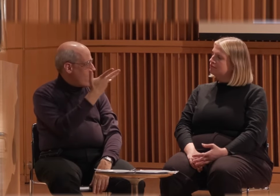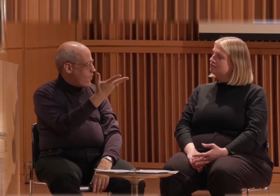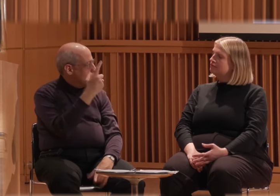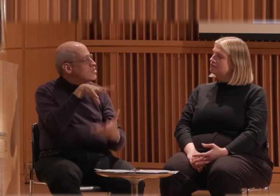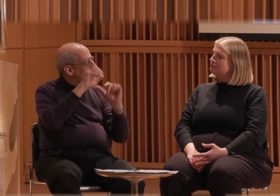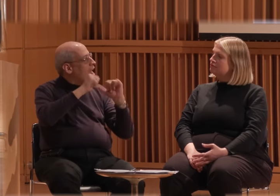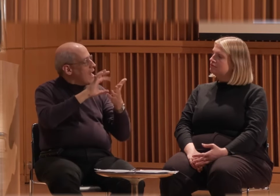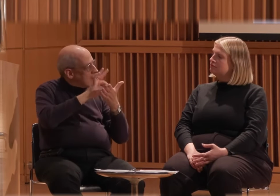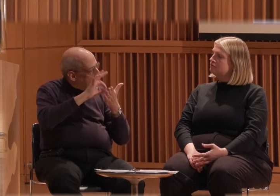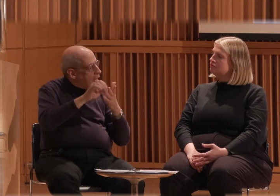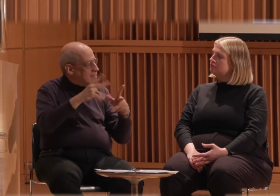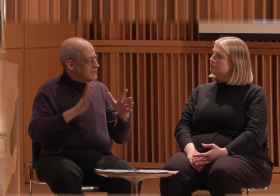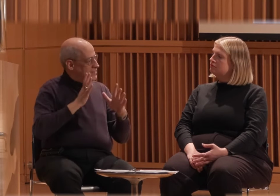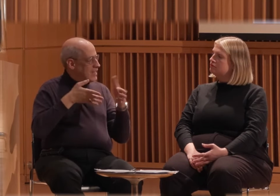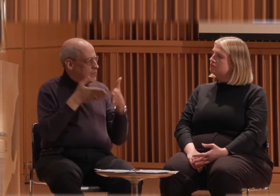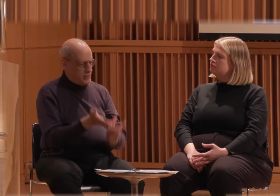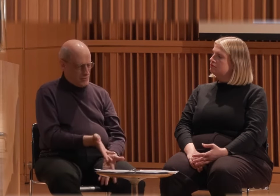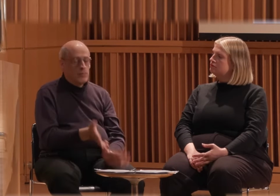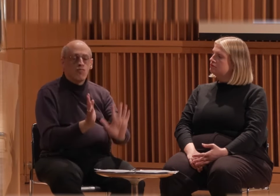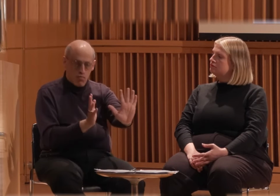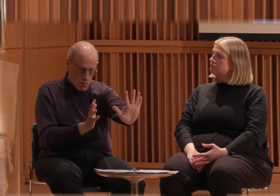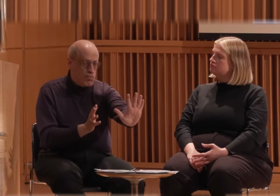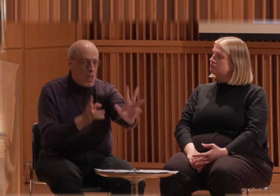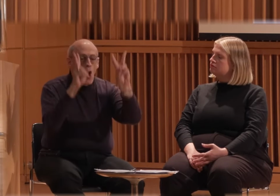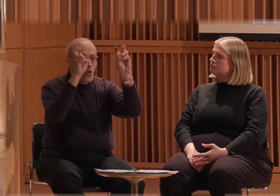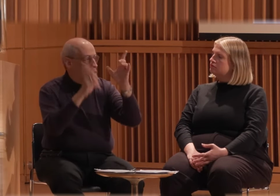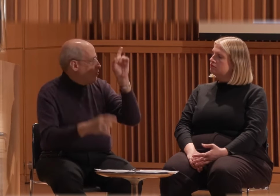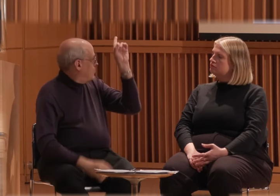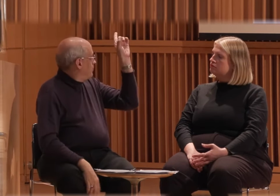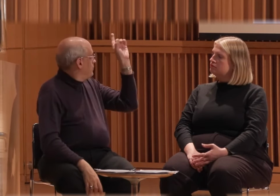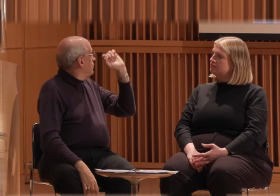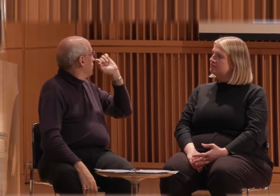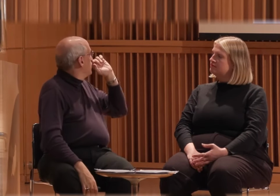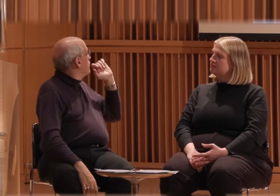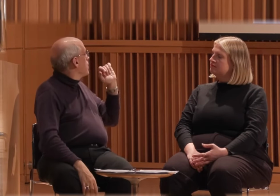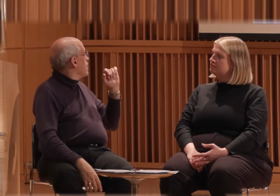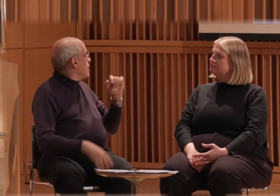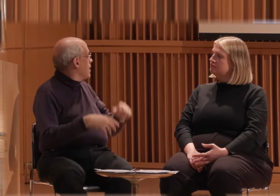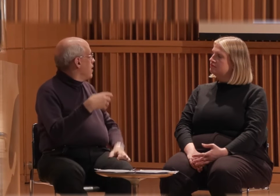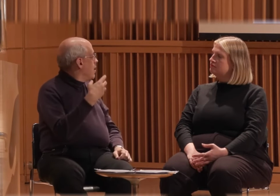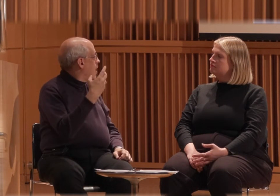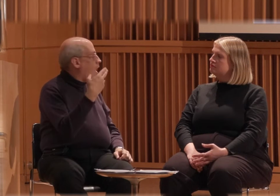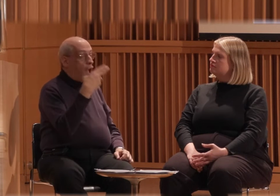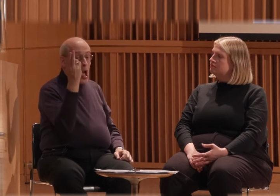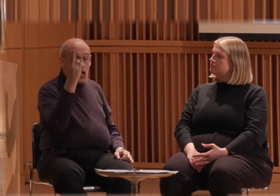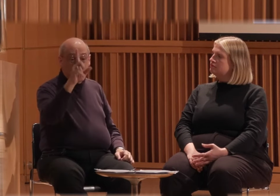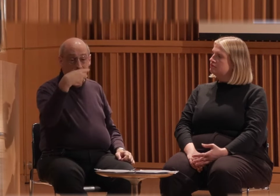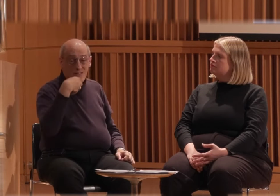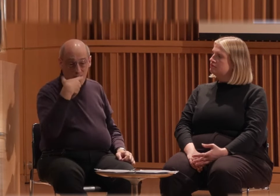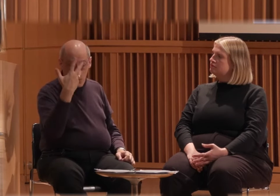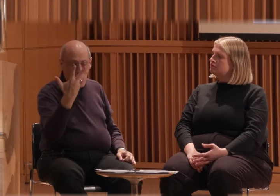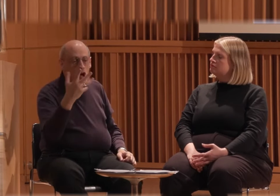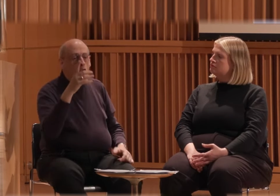how to count in sophisticated ways. So I put this quotation up, and Hobsbawm says,